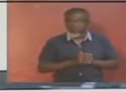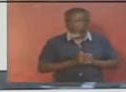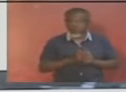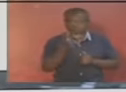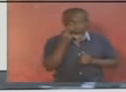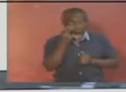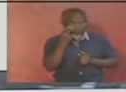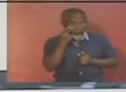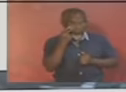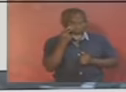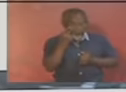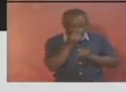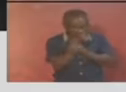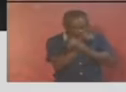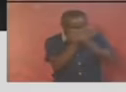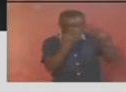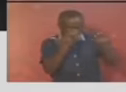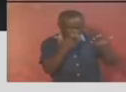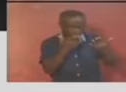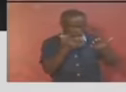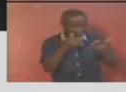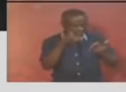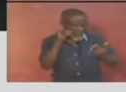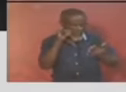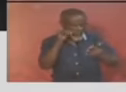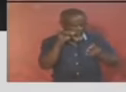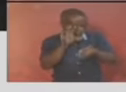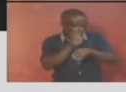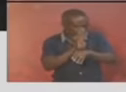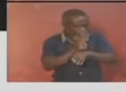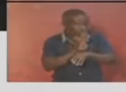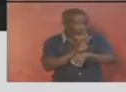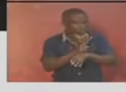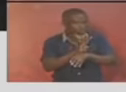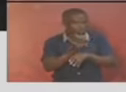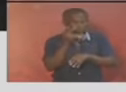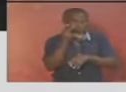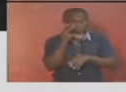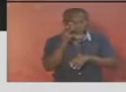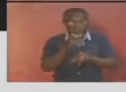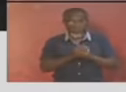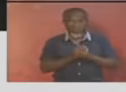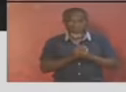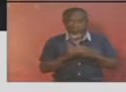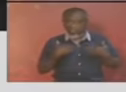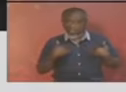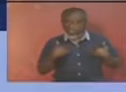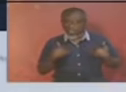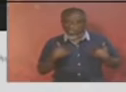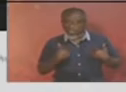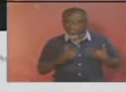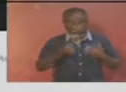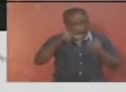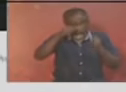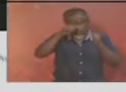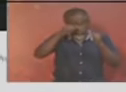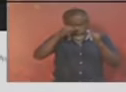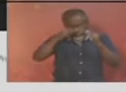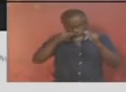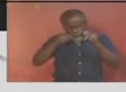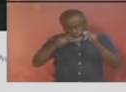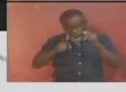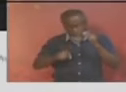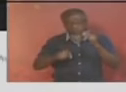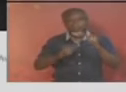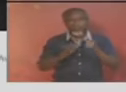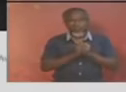it stood at yesterday at 4 p.m., next slide, please. We can see that the downward trend in that epidemic